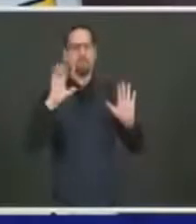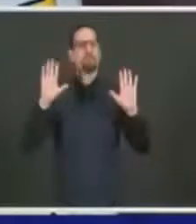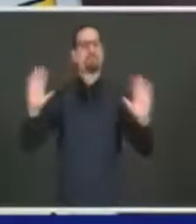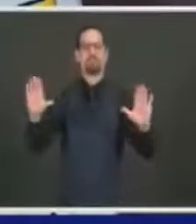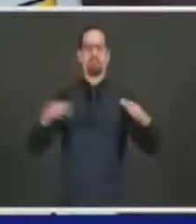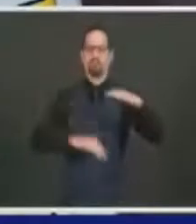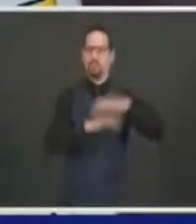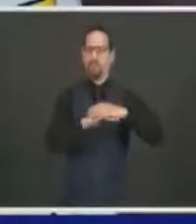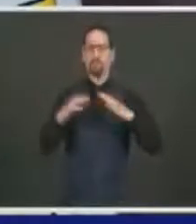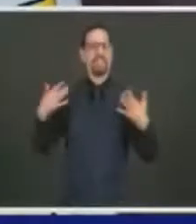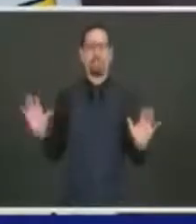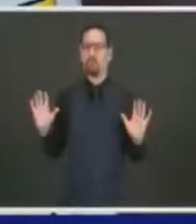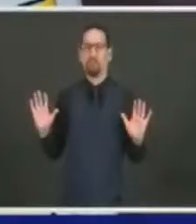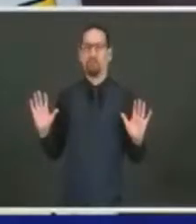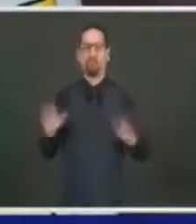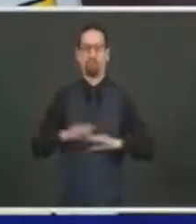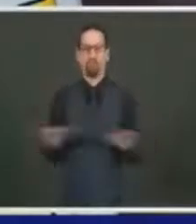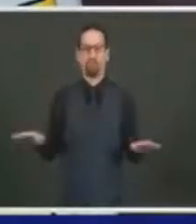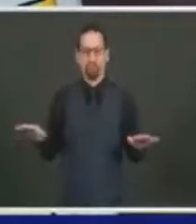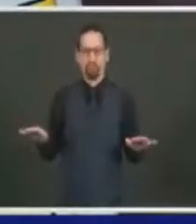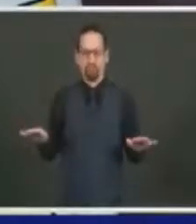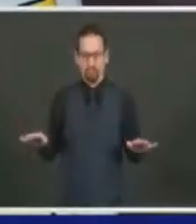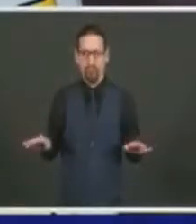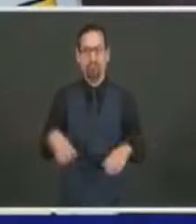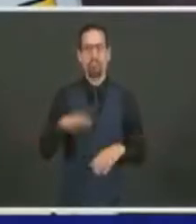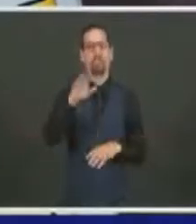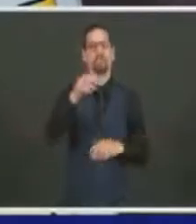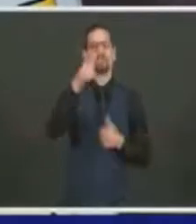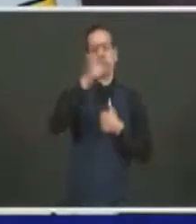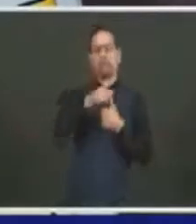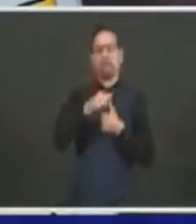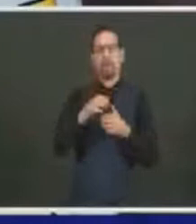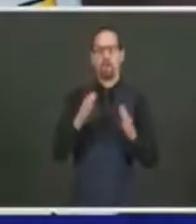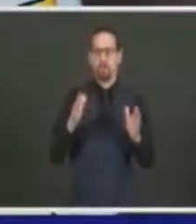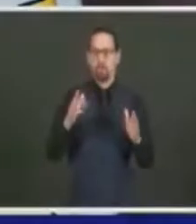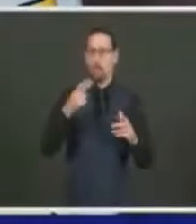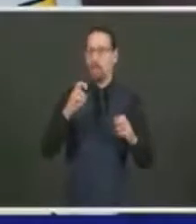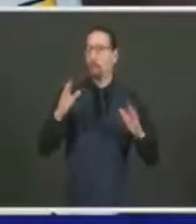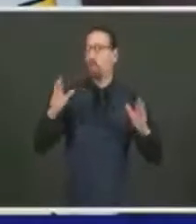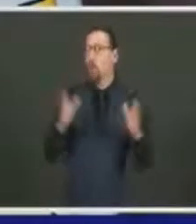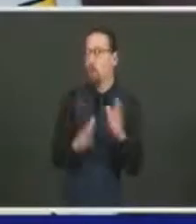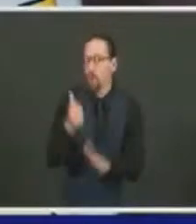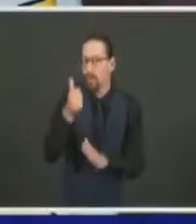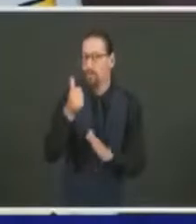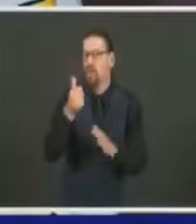Also, you need to know smaller is better, smaller is safer.